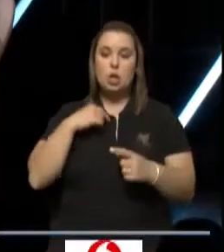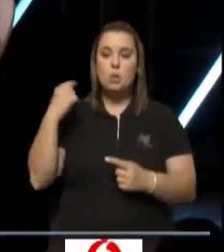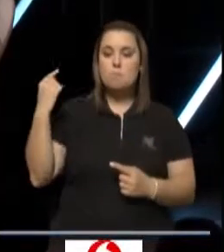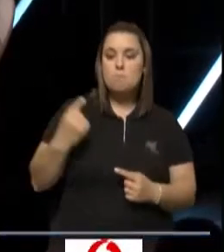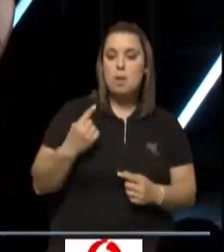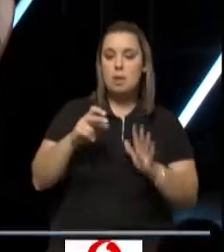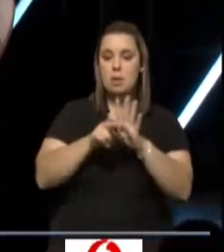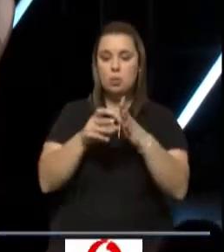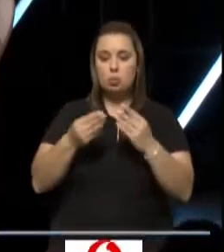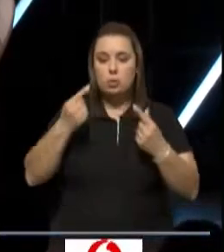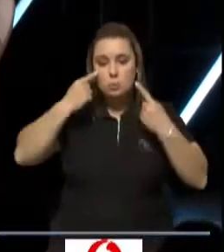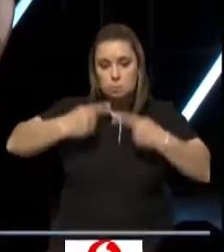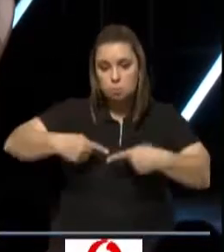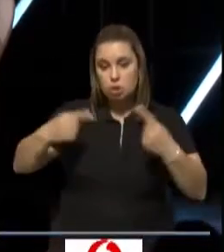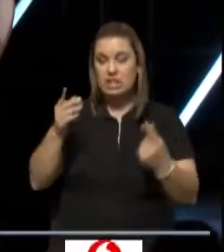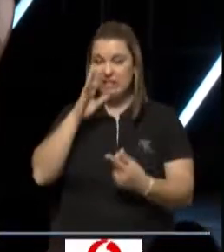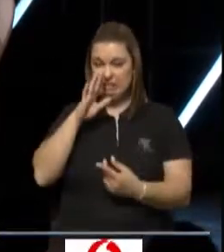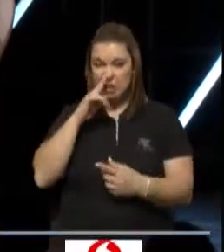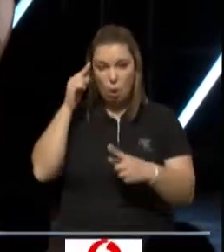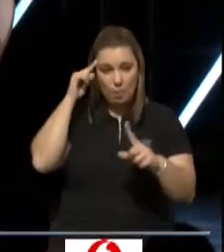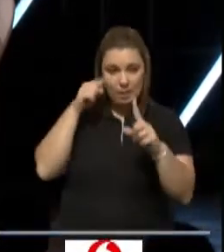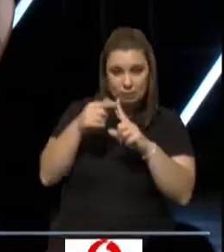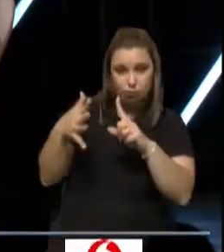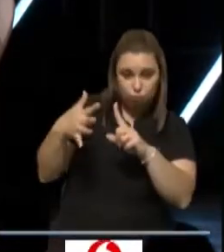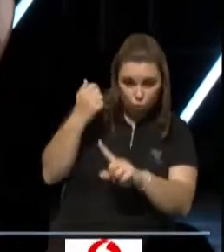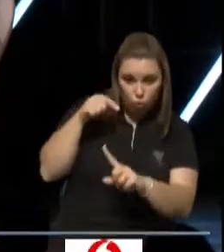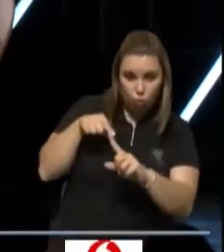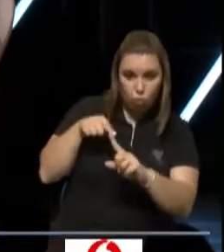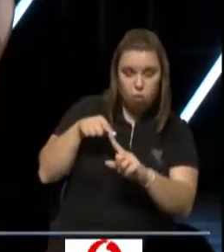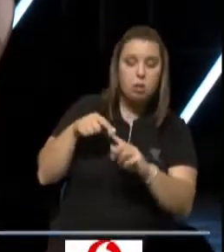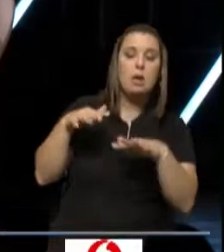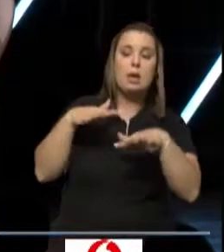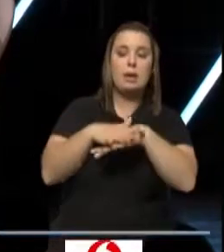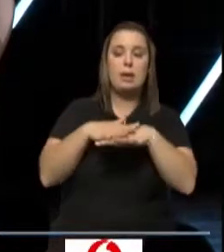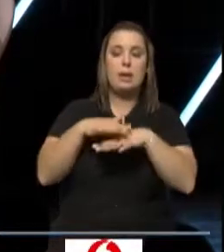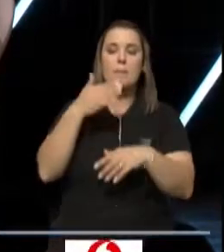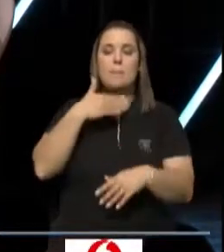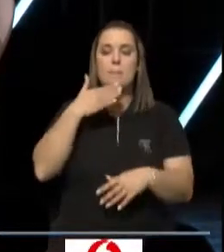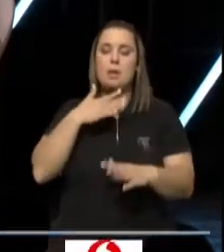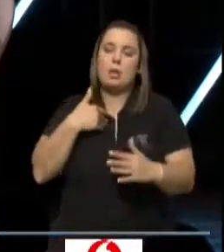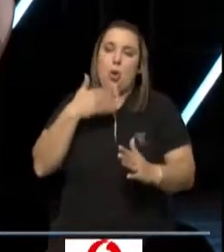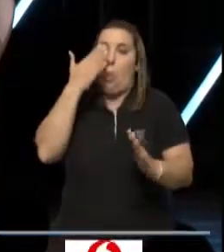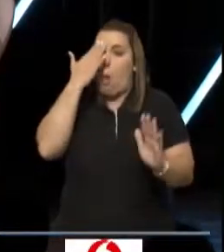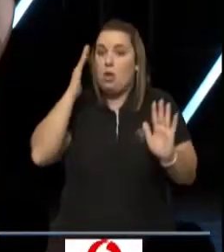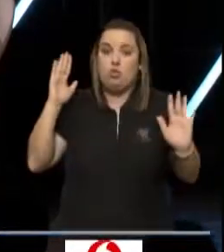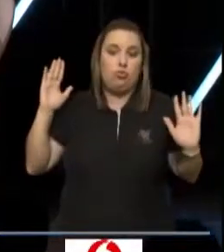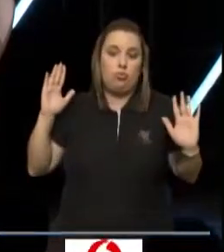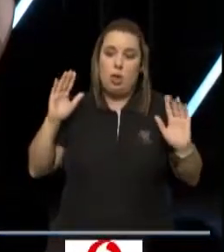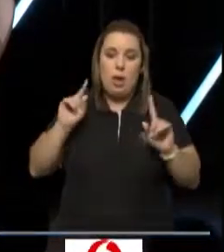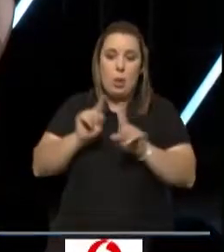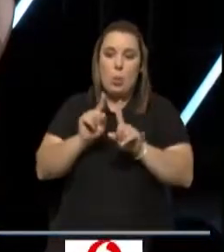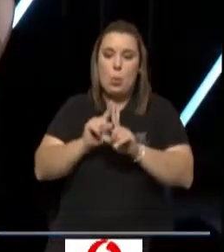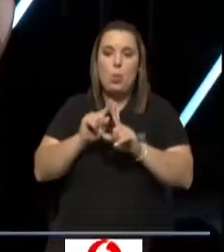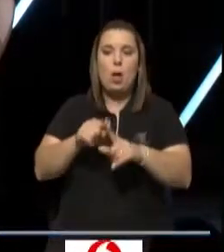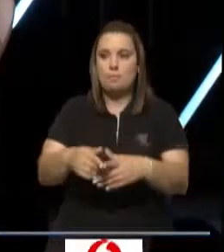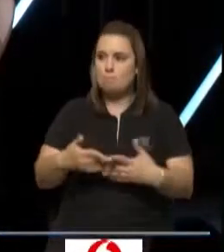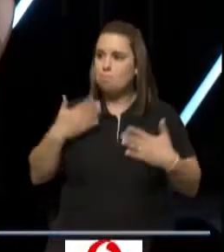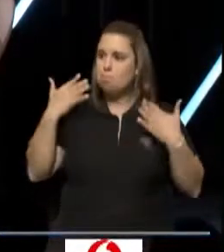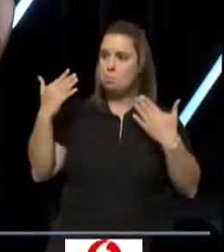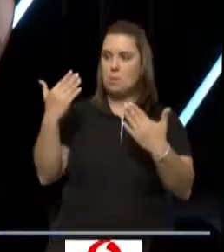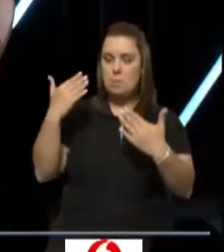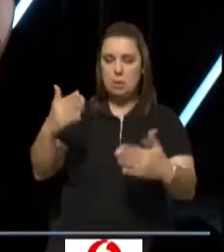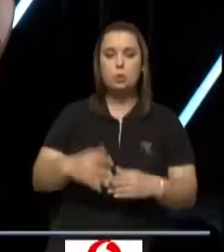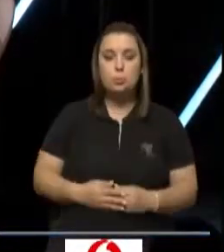we don't want a repetition of errors in the past. And so once these objectives have been complied with, the coverage of the white areas seems